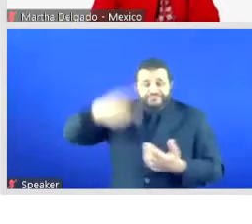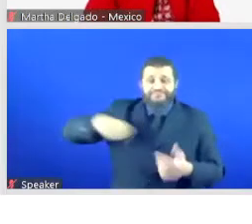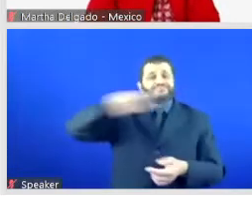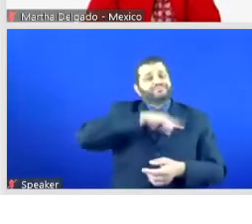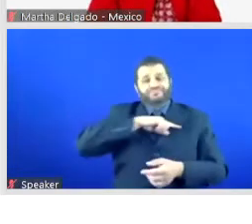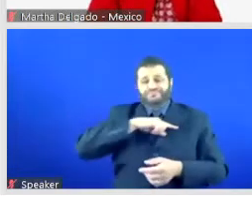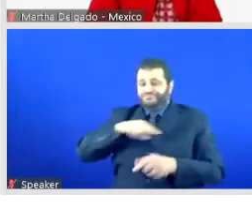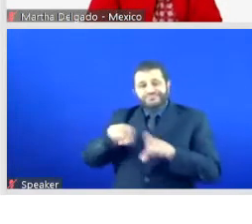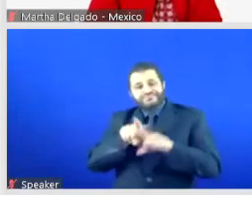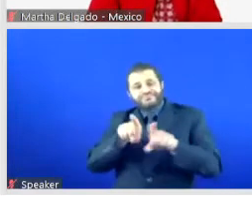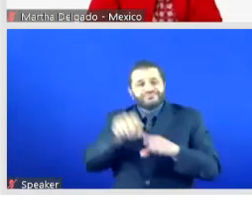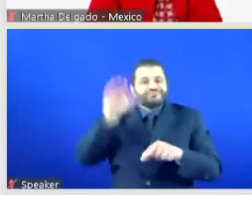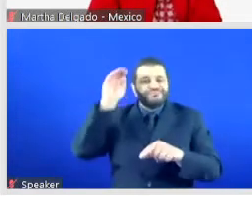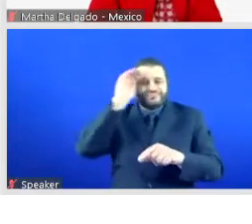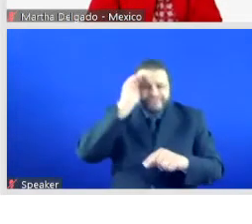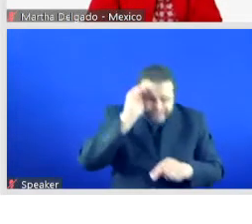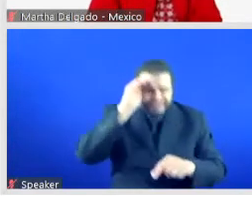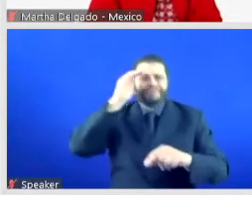towards.